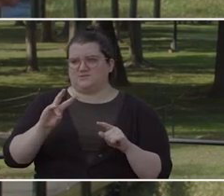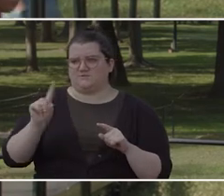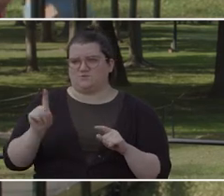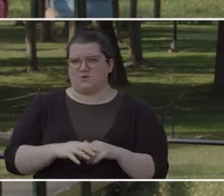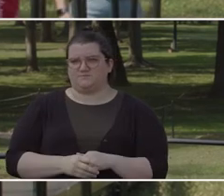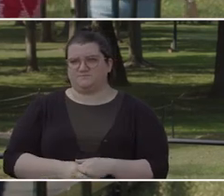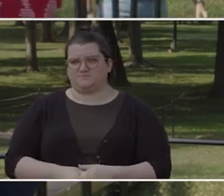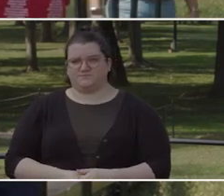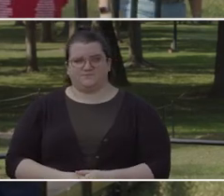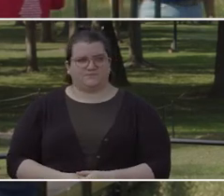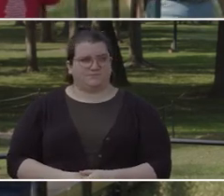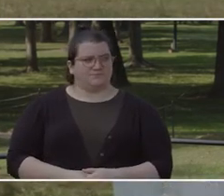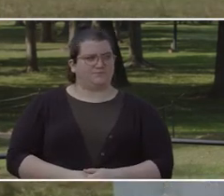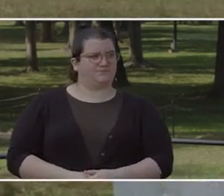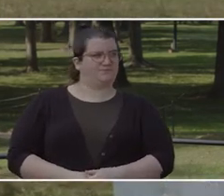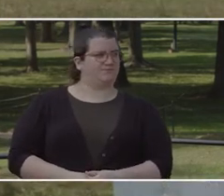1971.